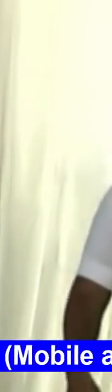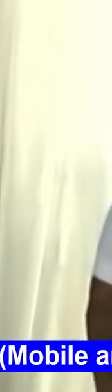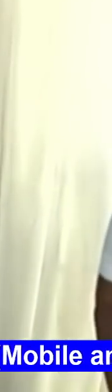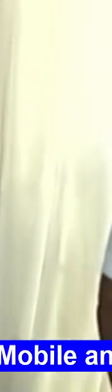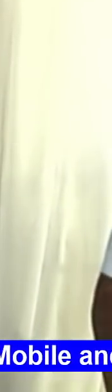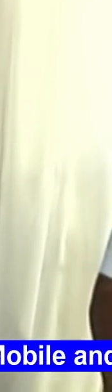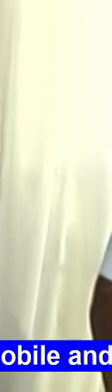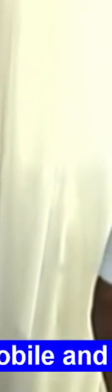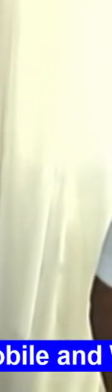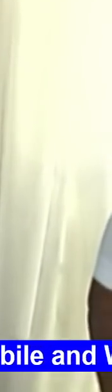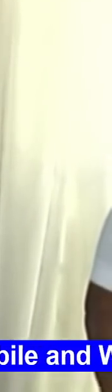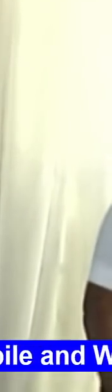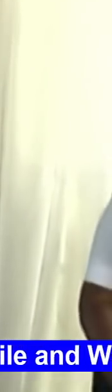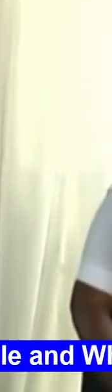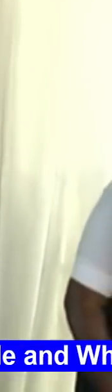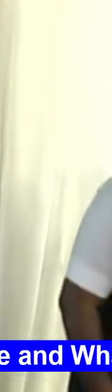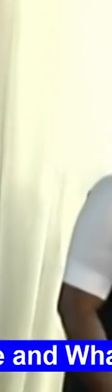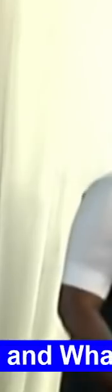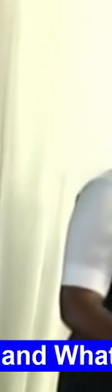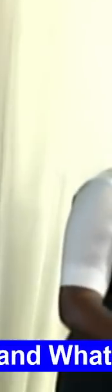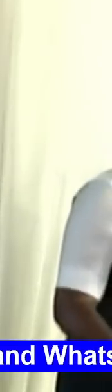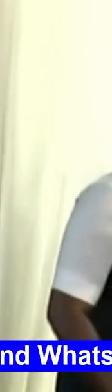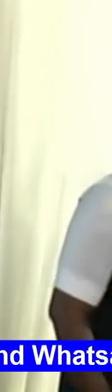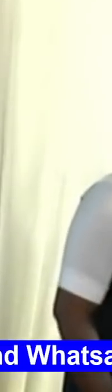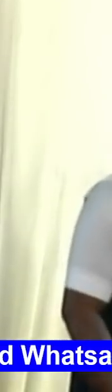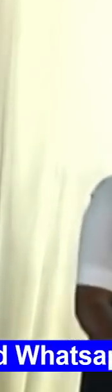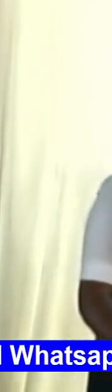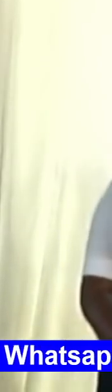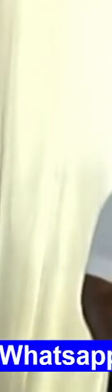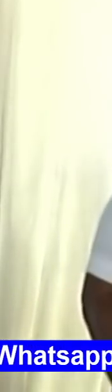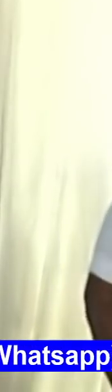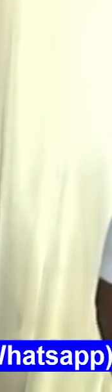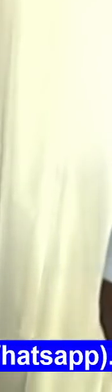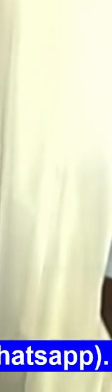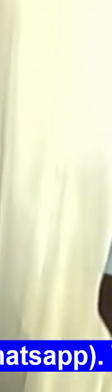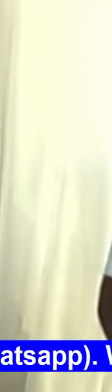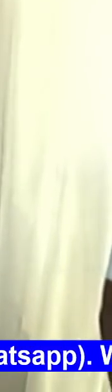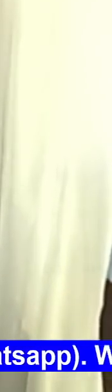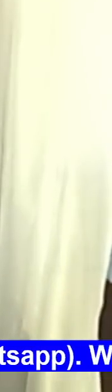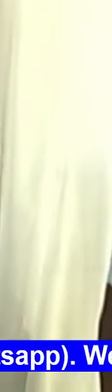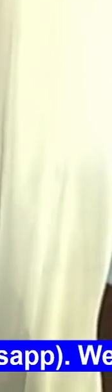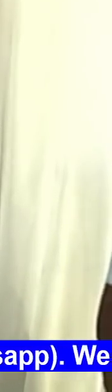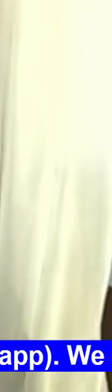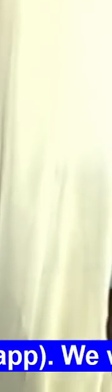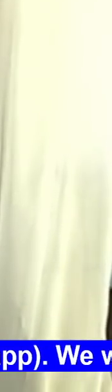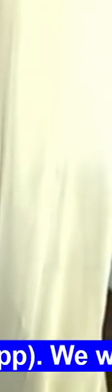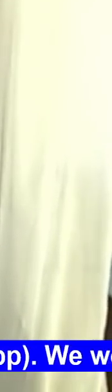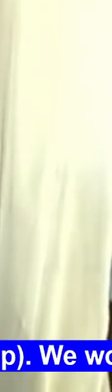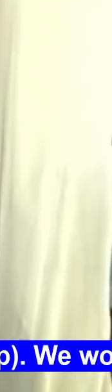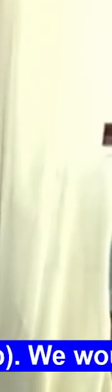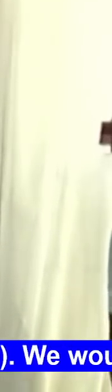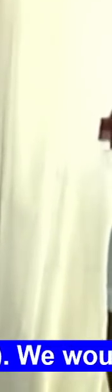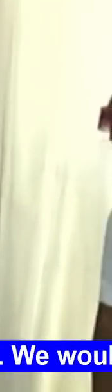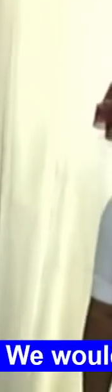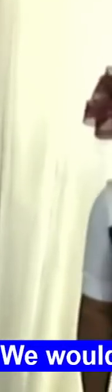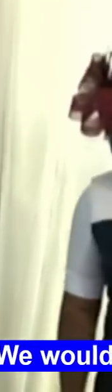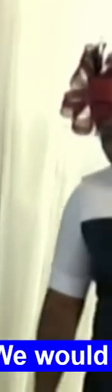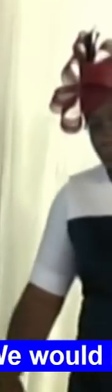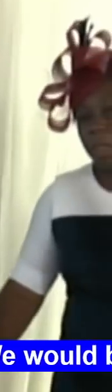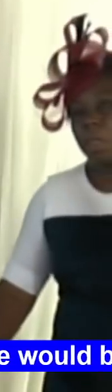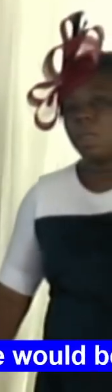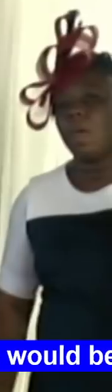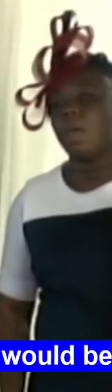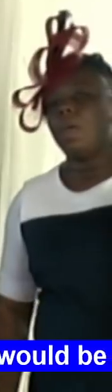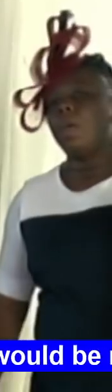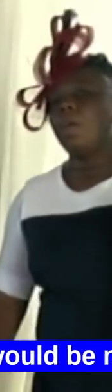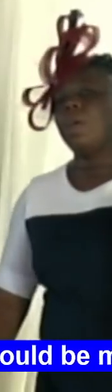water, Lord God, you have now restored our soul. Jesus, we want to give you